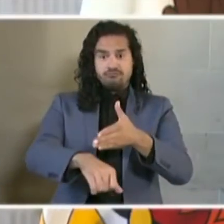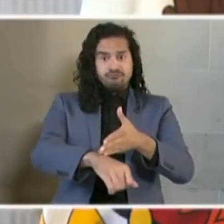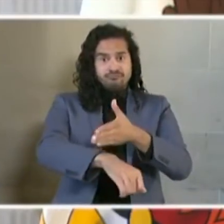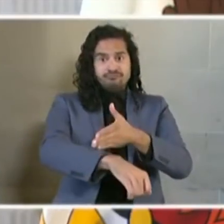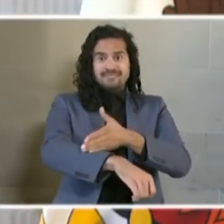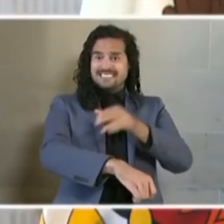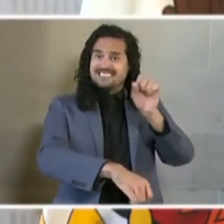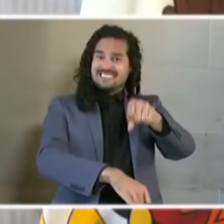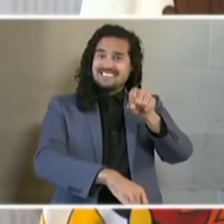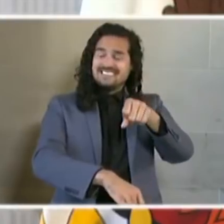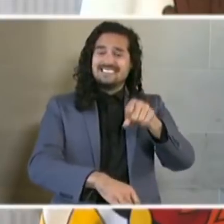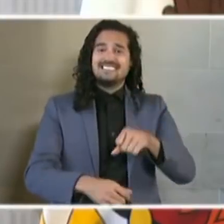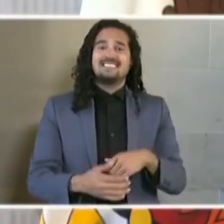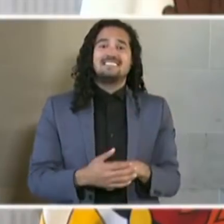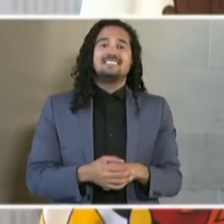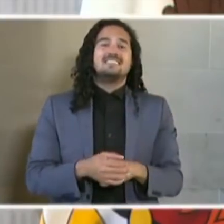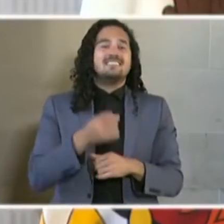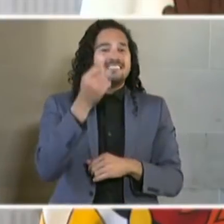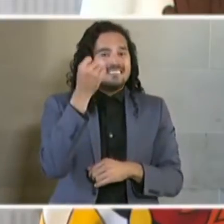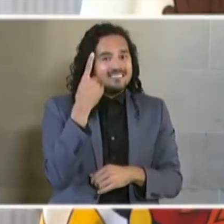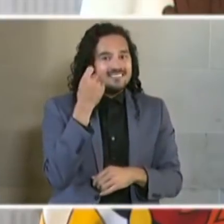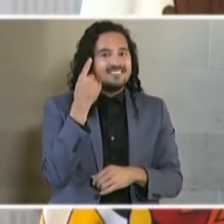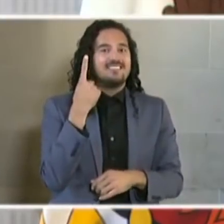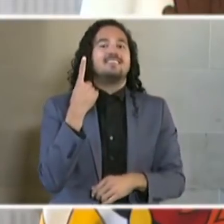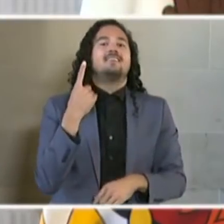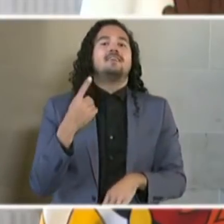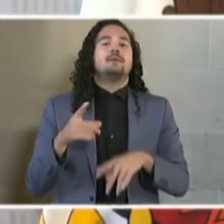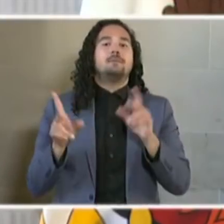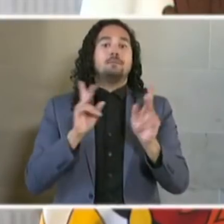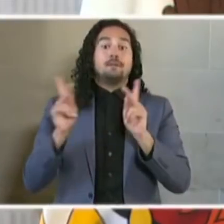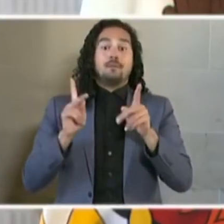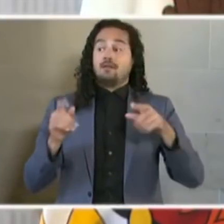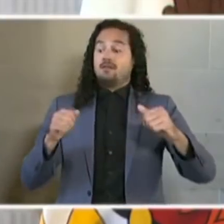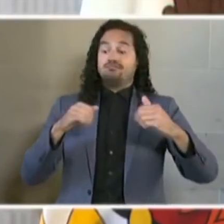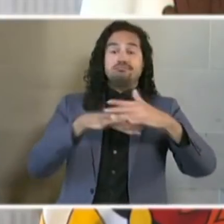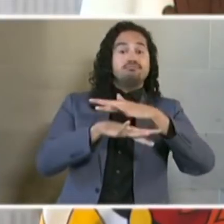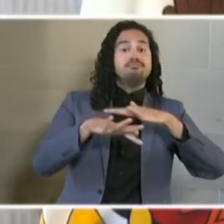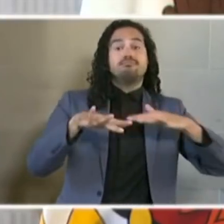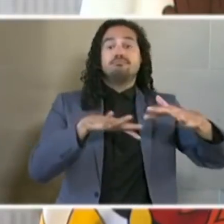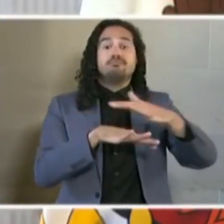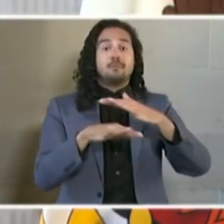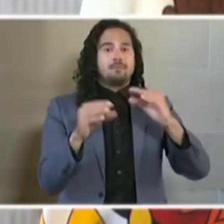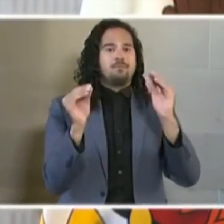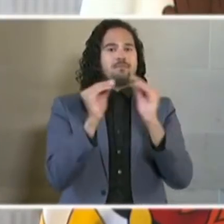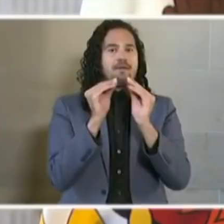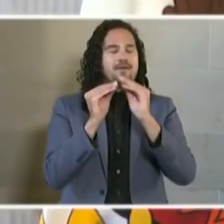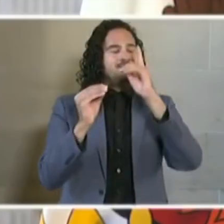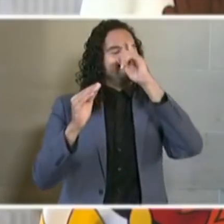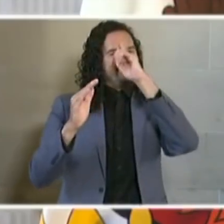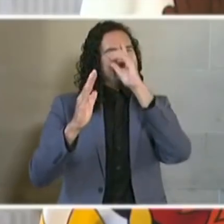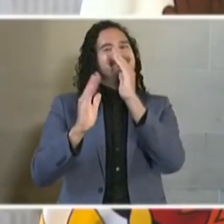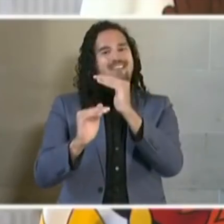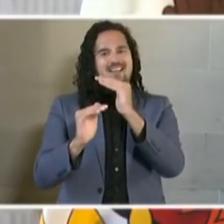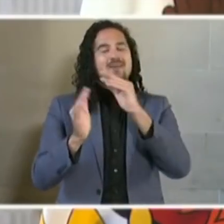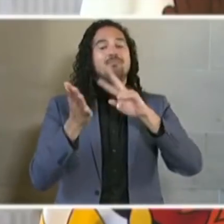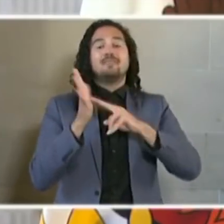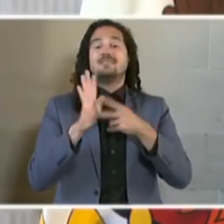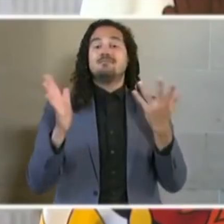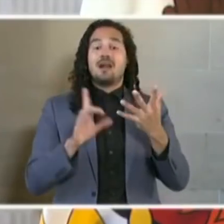activity increased, we realized, we expected an increase in infections was